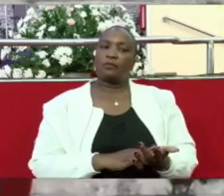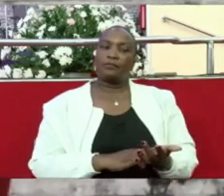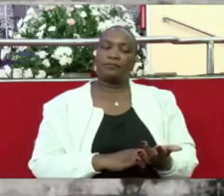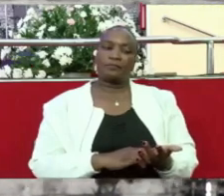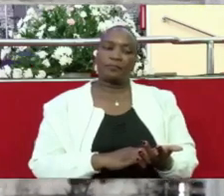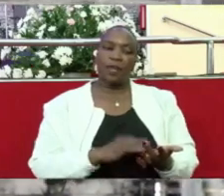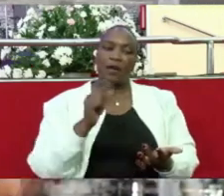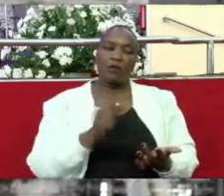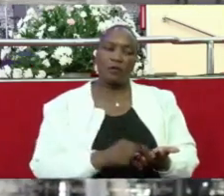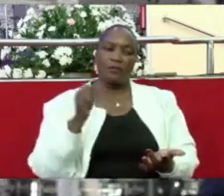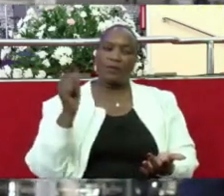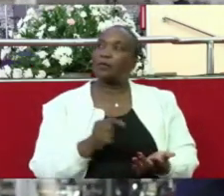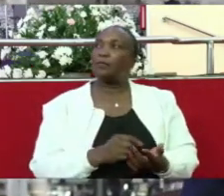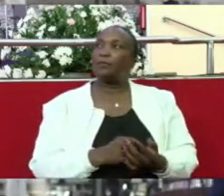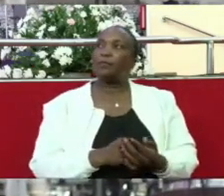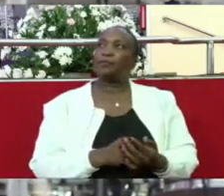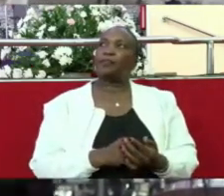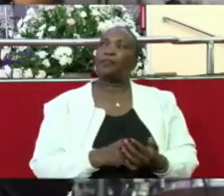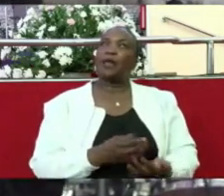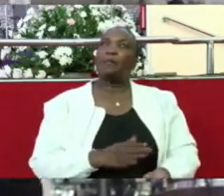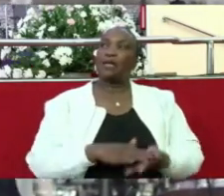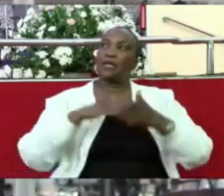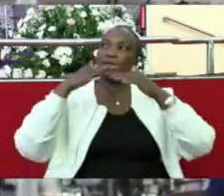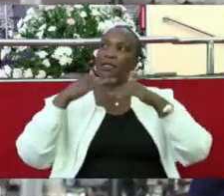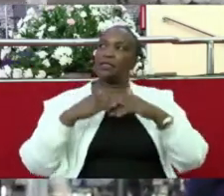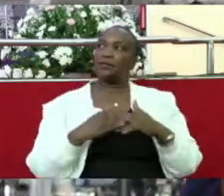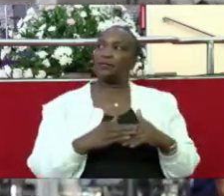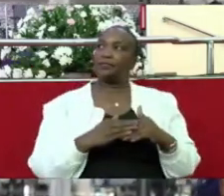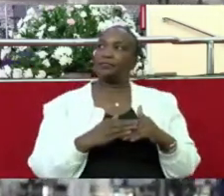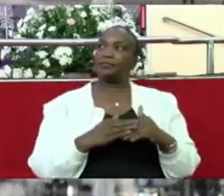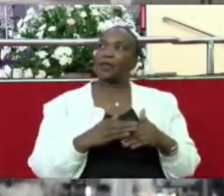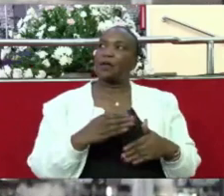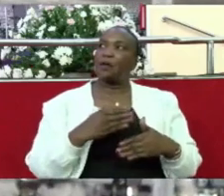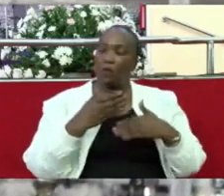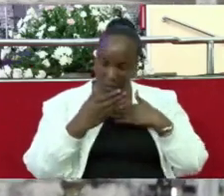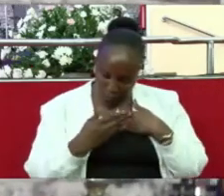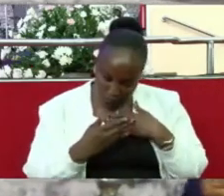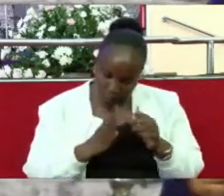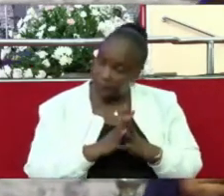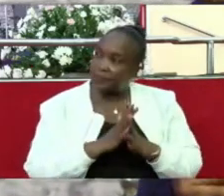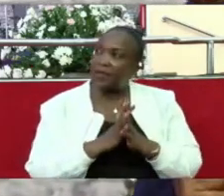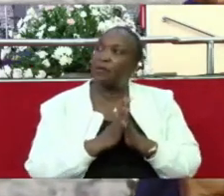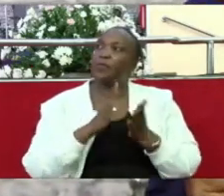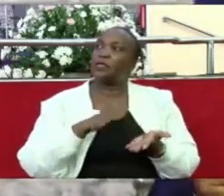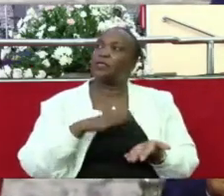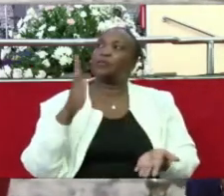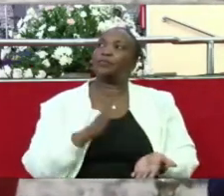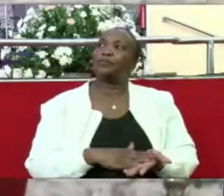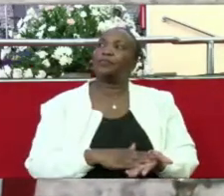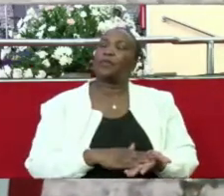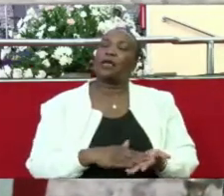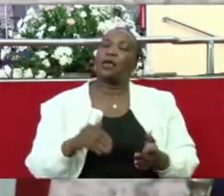glorified, be exalted, even as you receive honor, even as you receive praise.